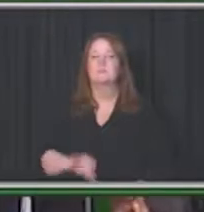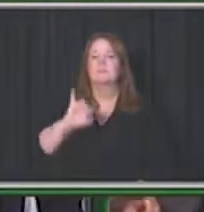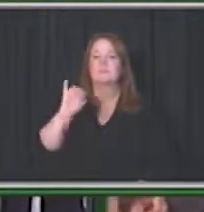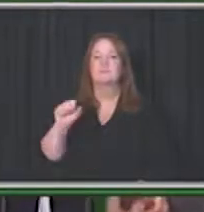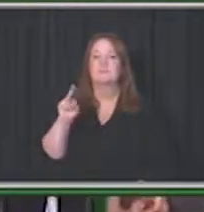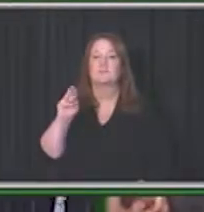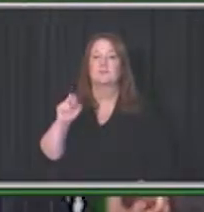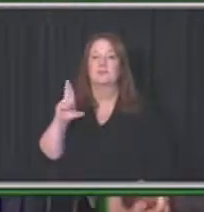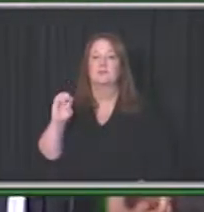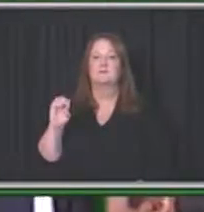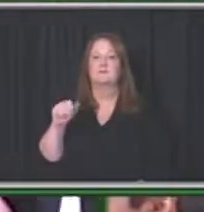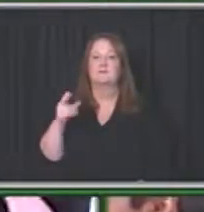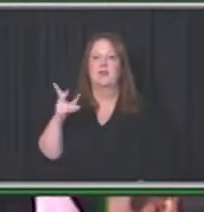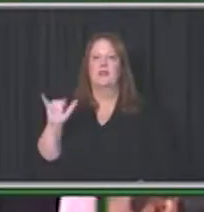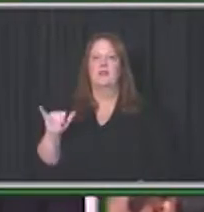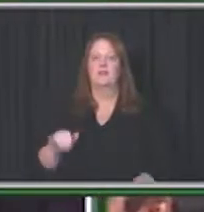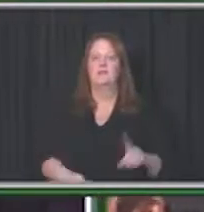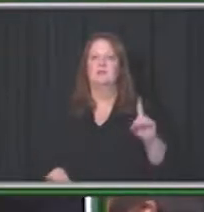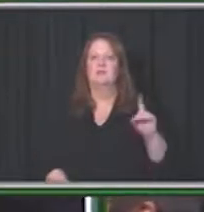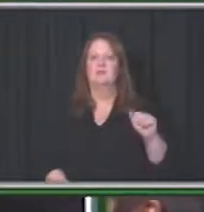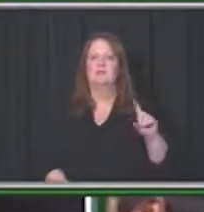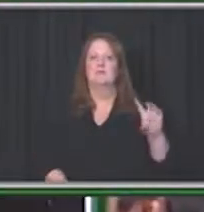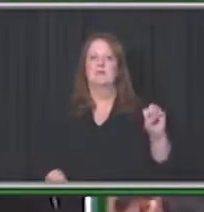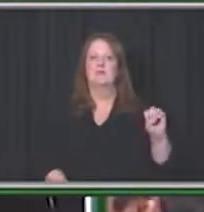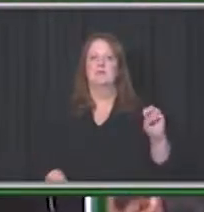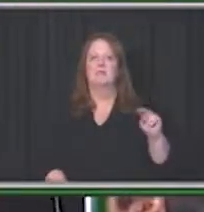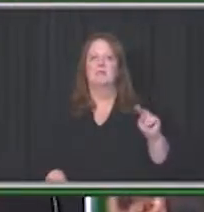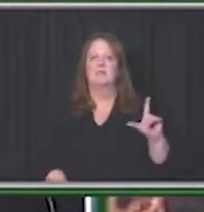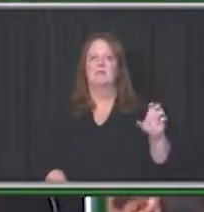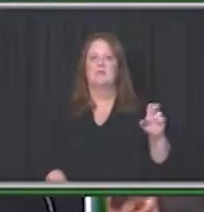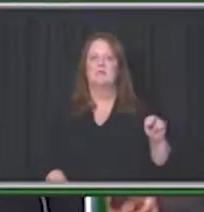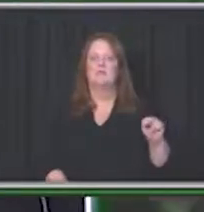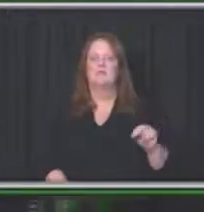Jasmine River Shively. Dale Nelson.